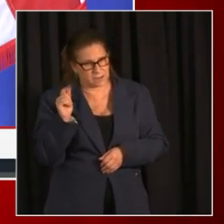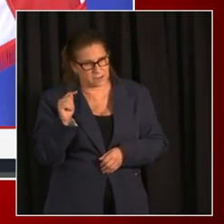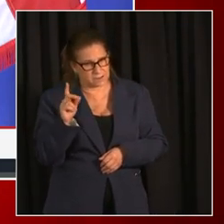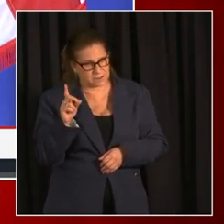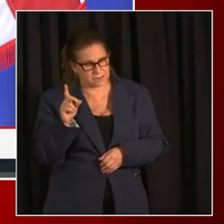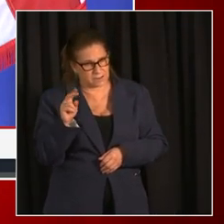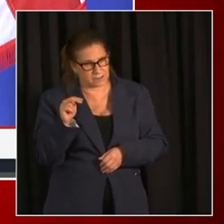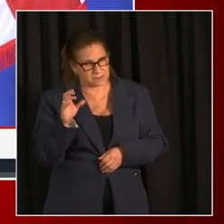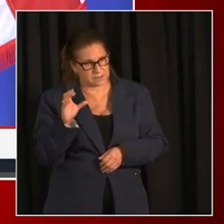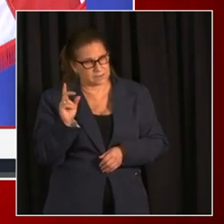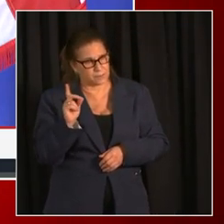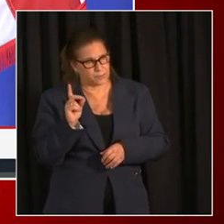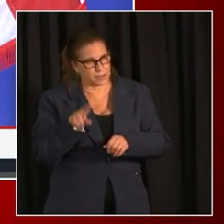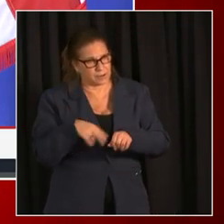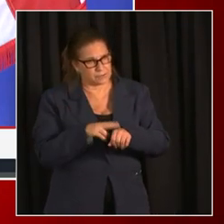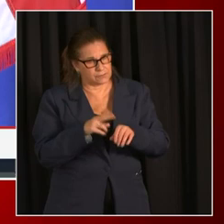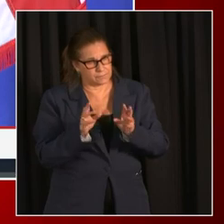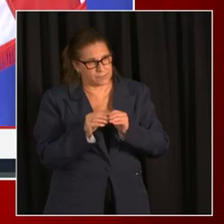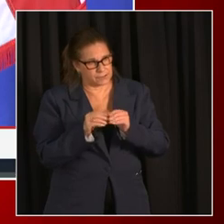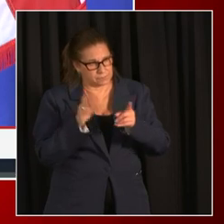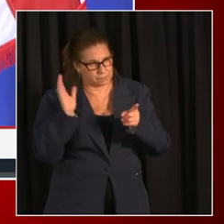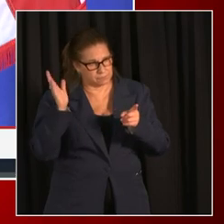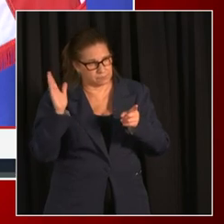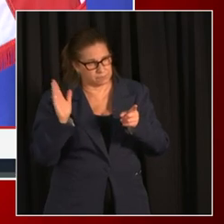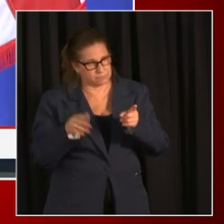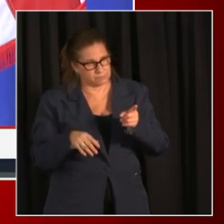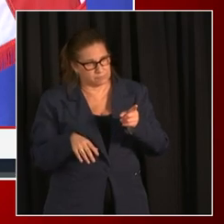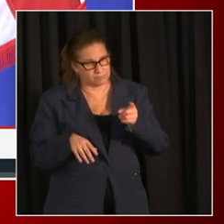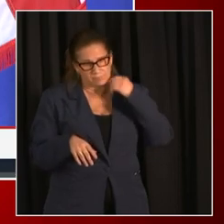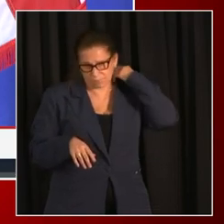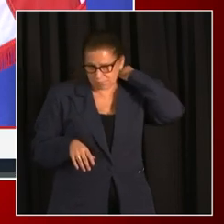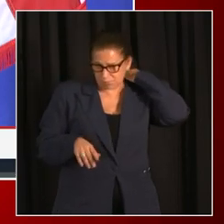is that? Who told you that?